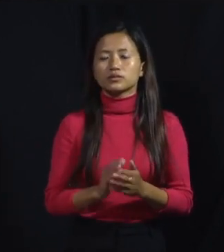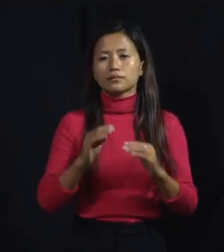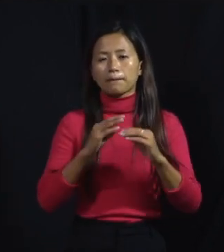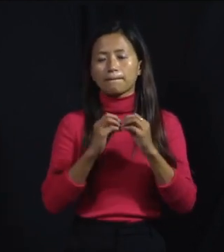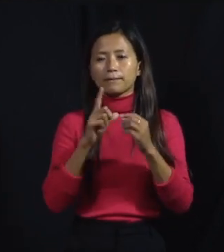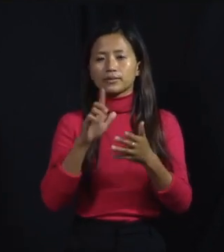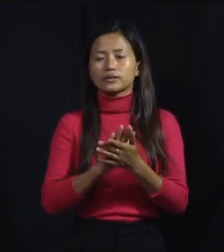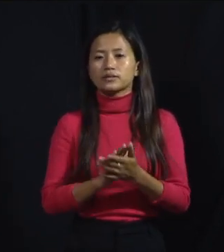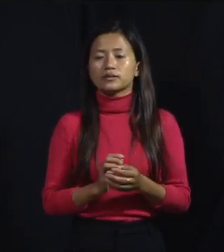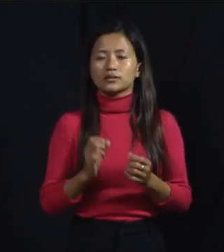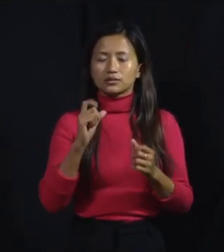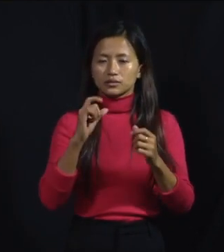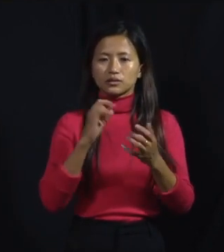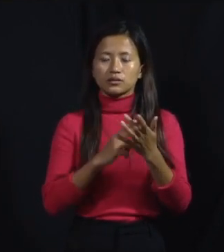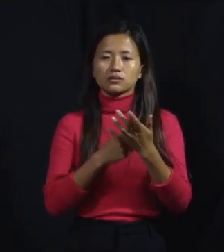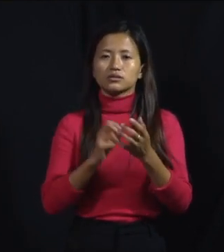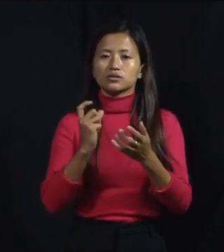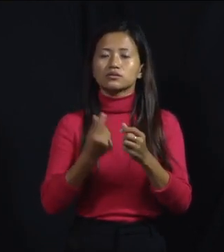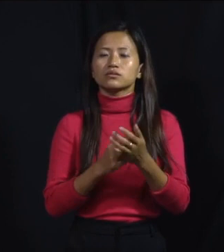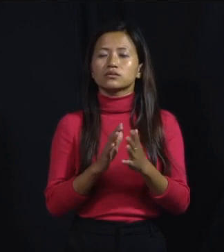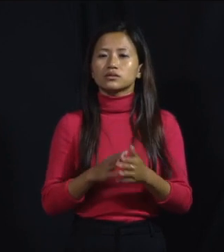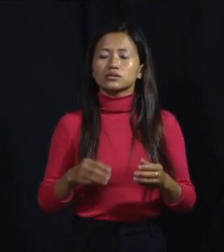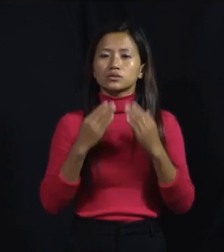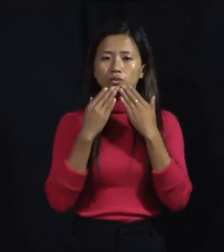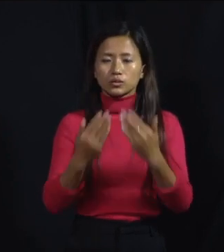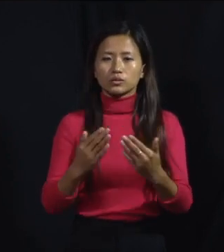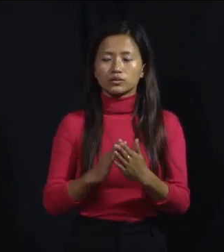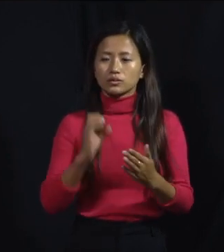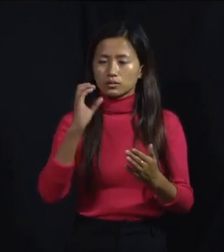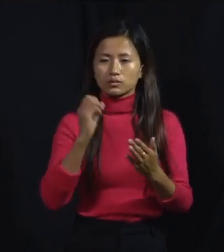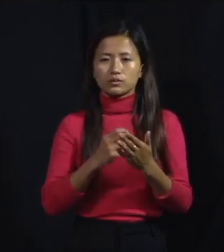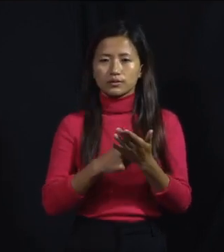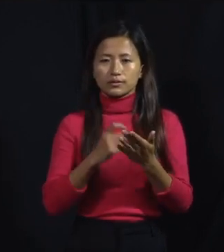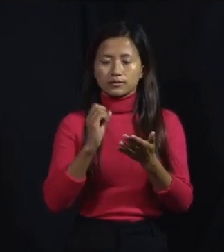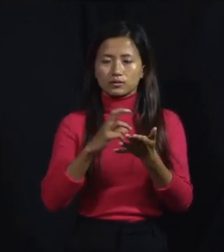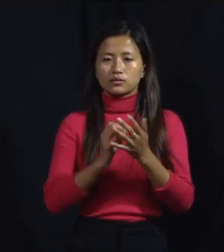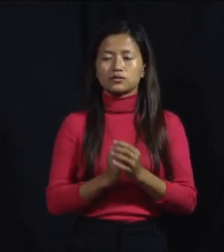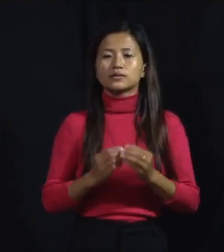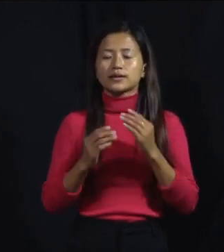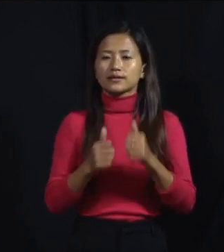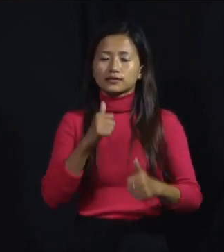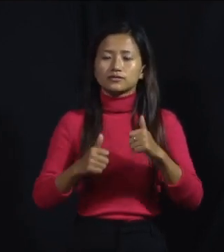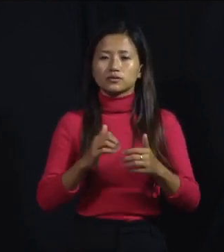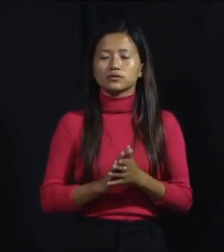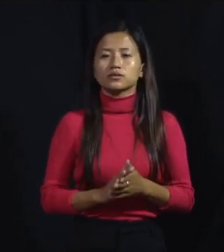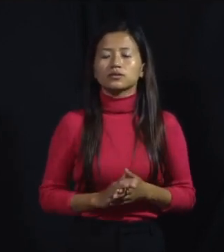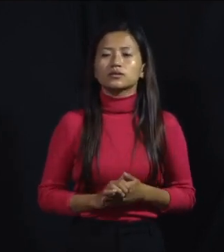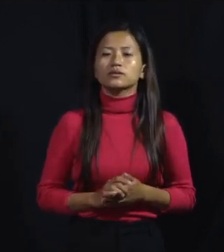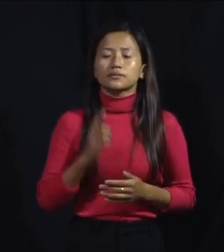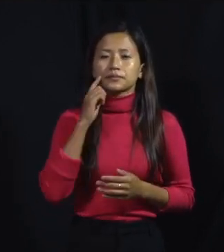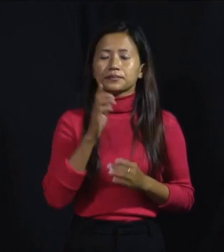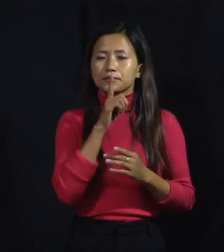blend curricular activities of the school with the co-curricular activities. So why is that blending important? Is